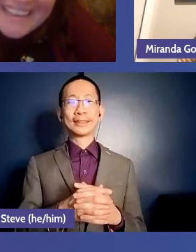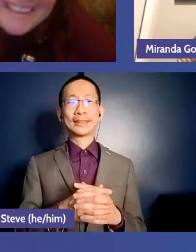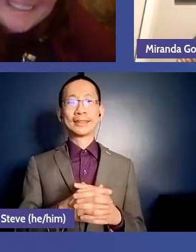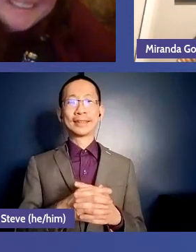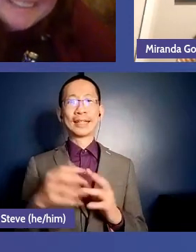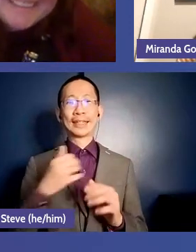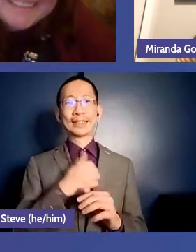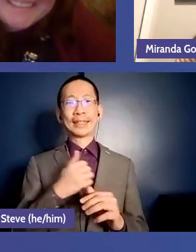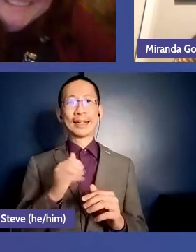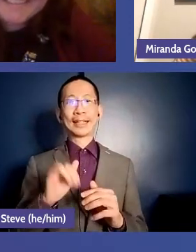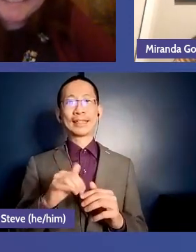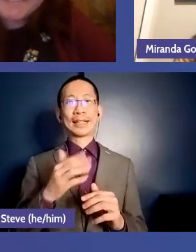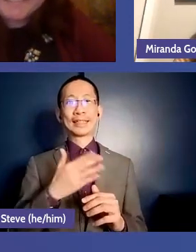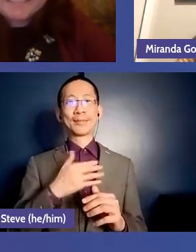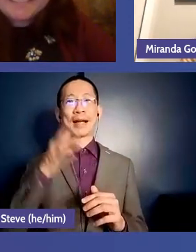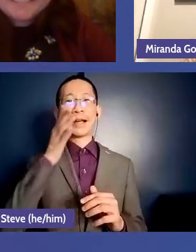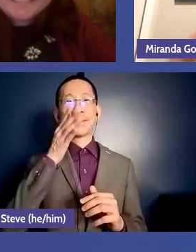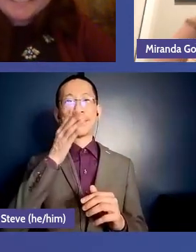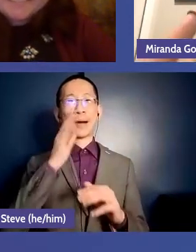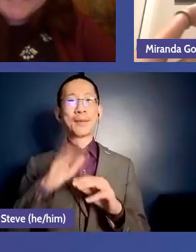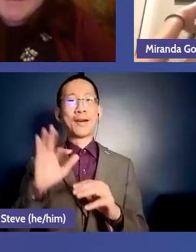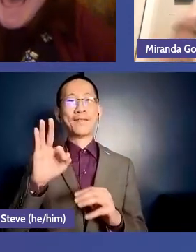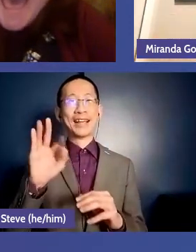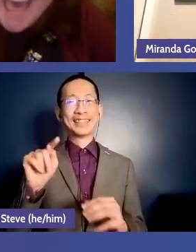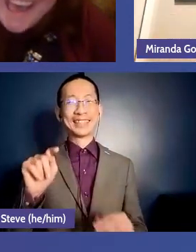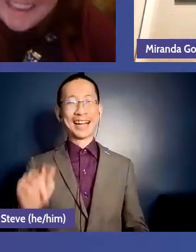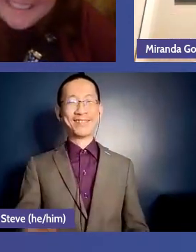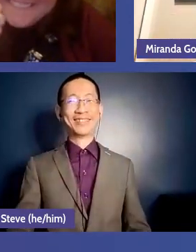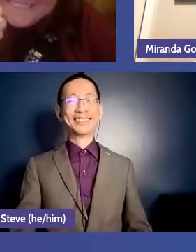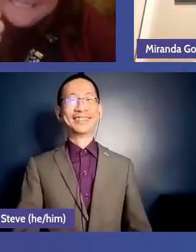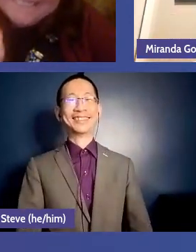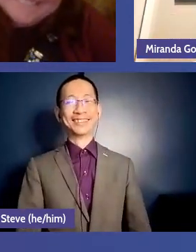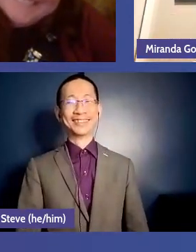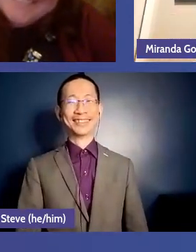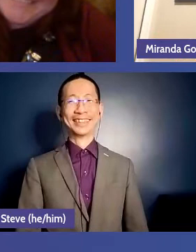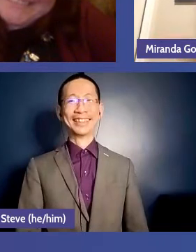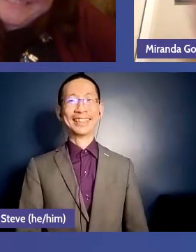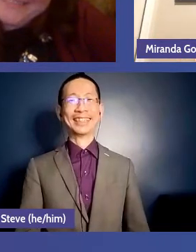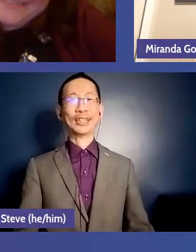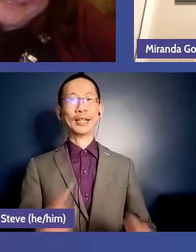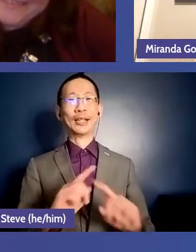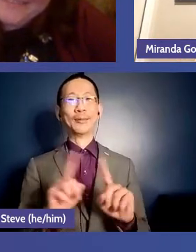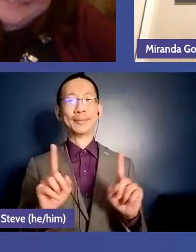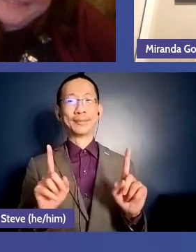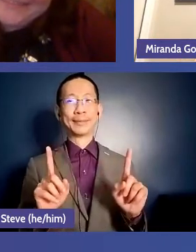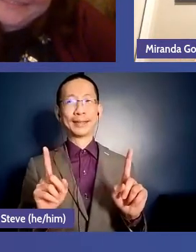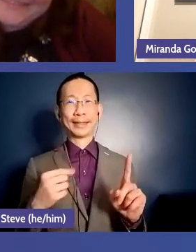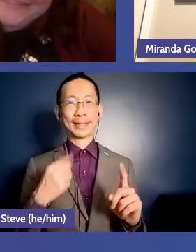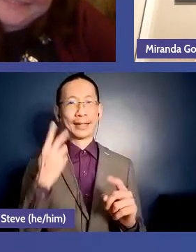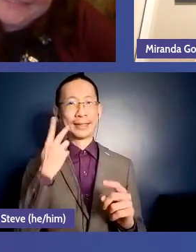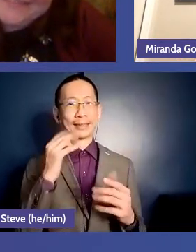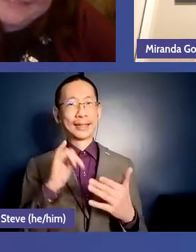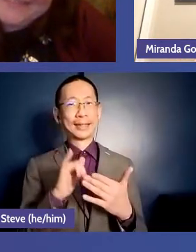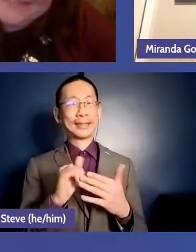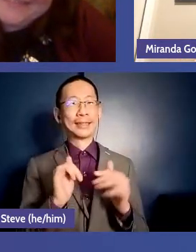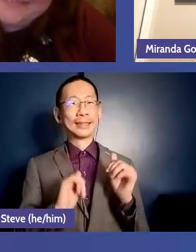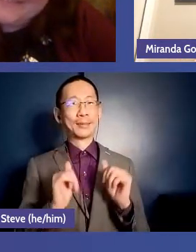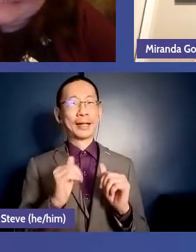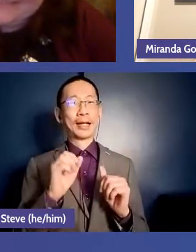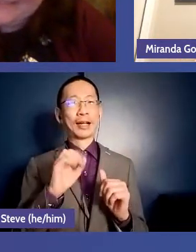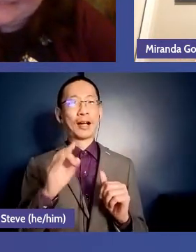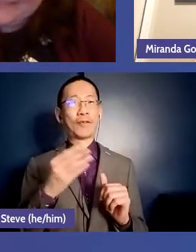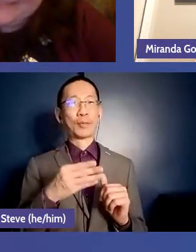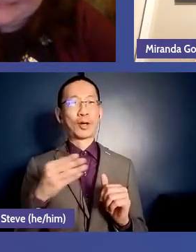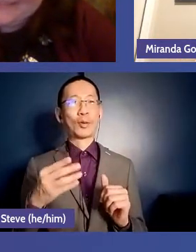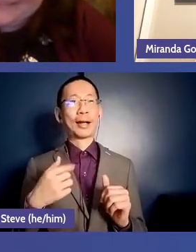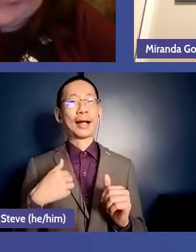Sorry, that is my mom on FaceTime. But I saw this play off Broadway that